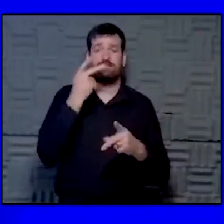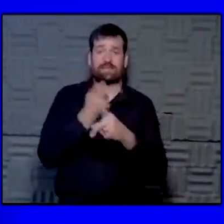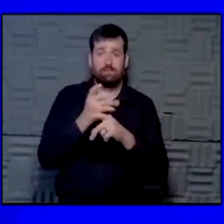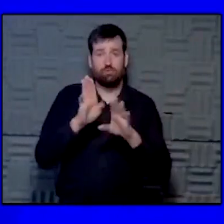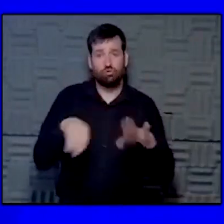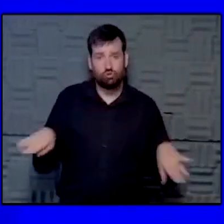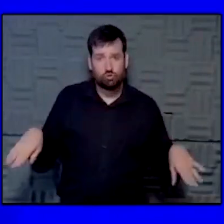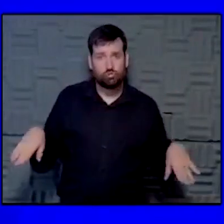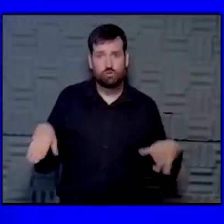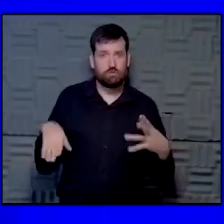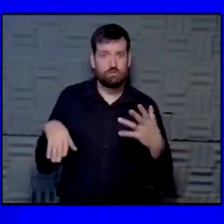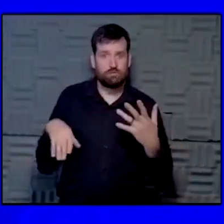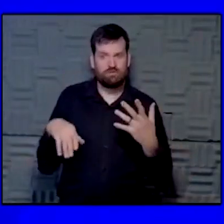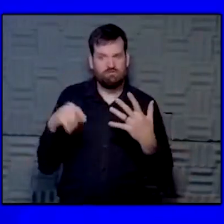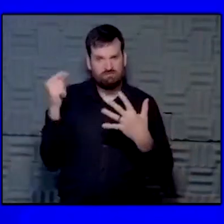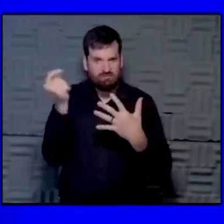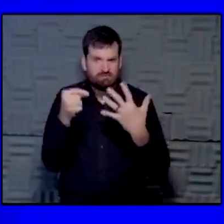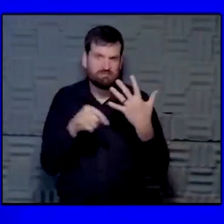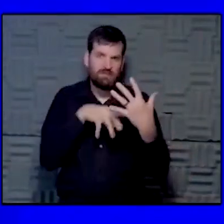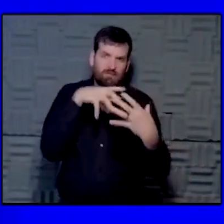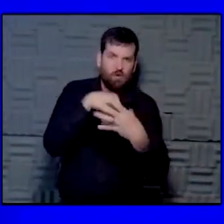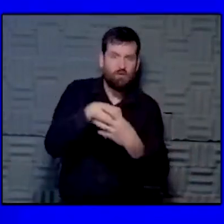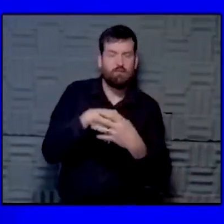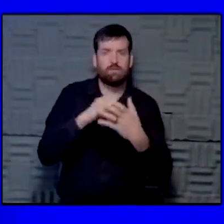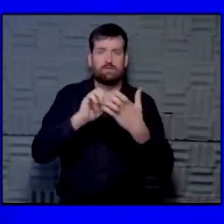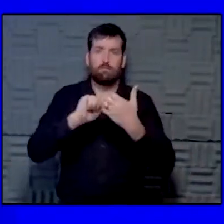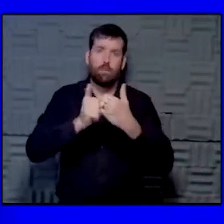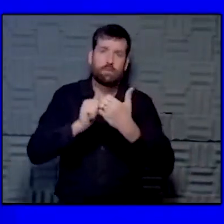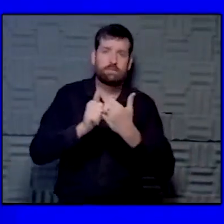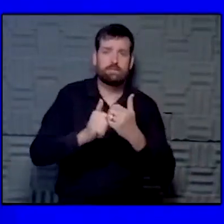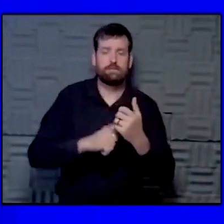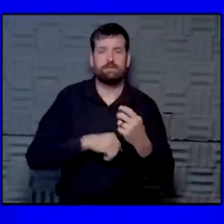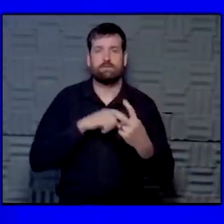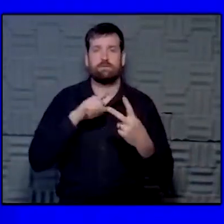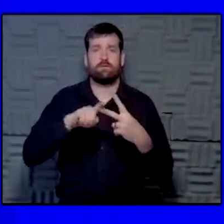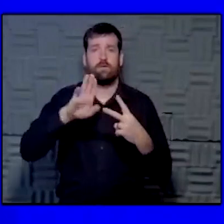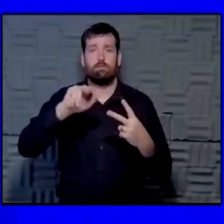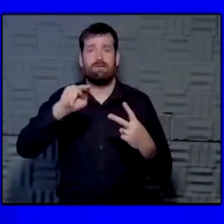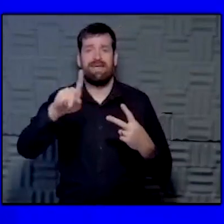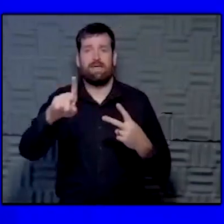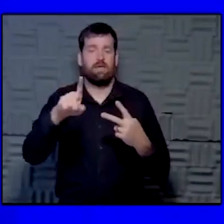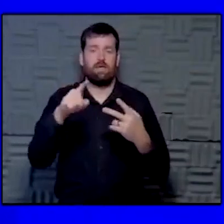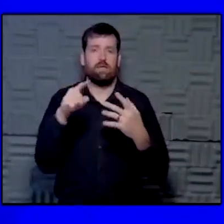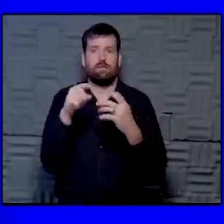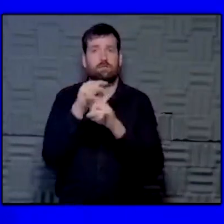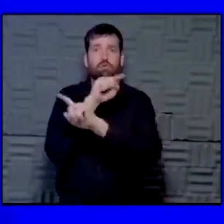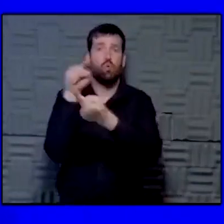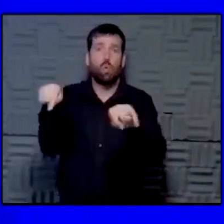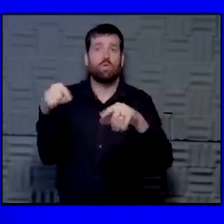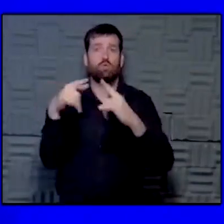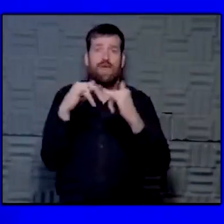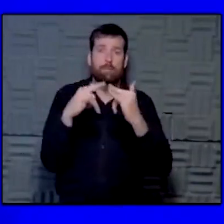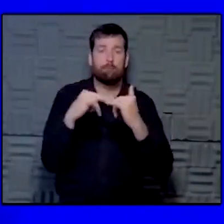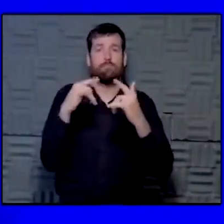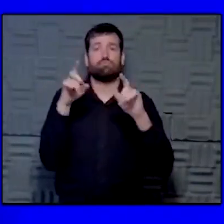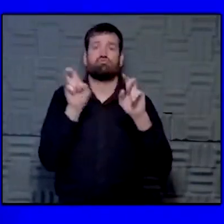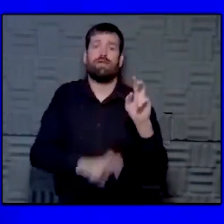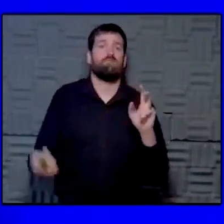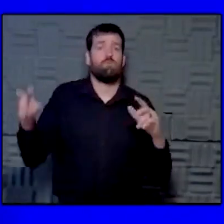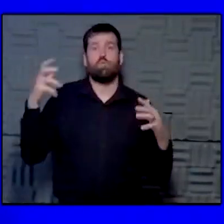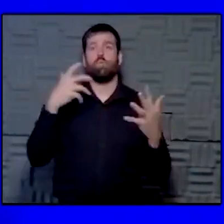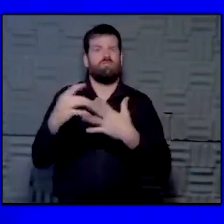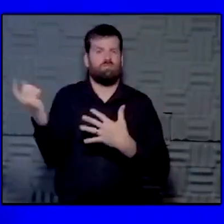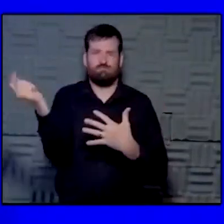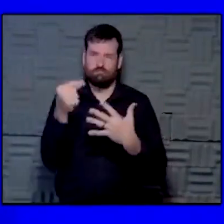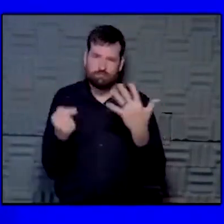children in doing those participation, whether it's sports or band or whatever, or going to camps or traveling, whatever that may be. I